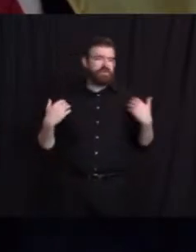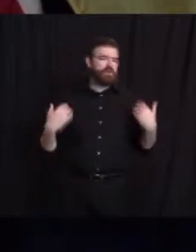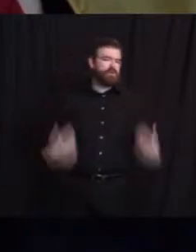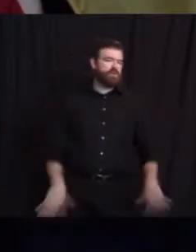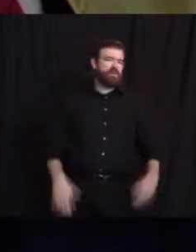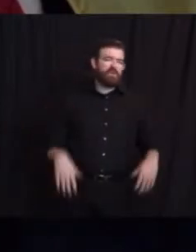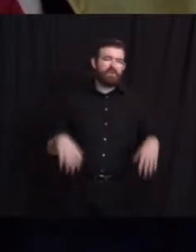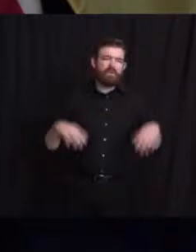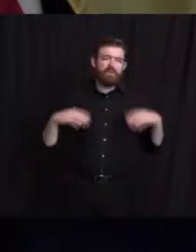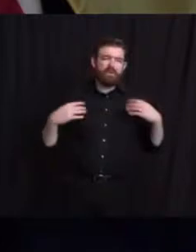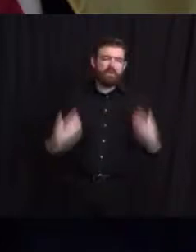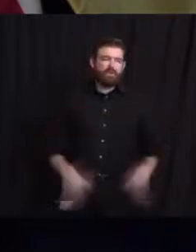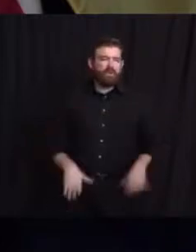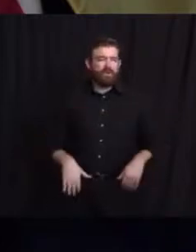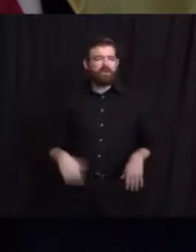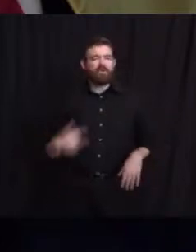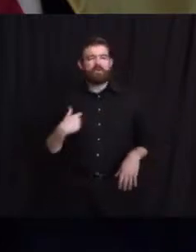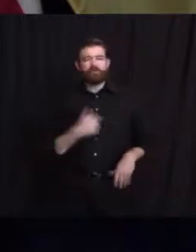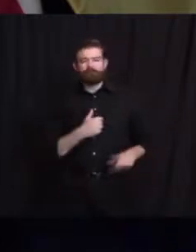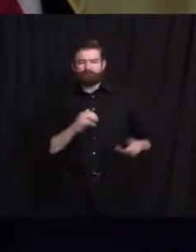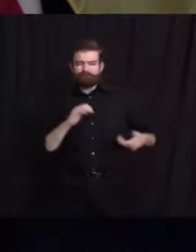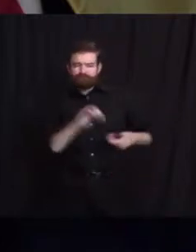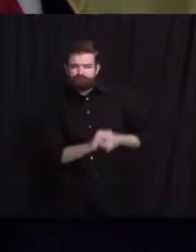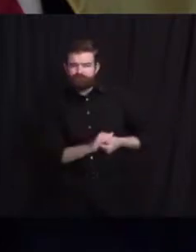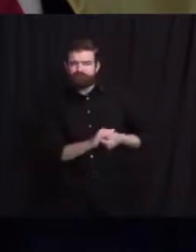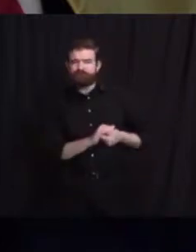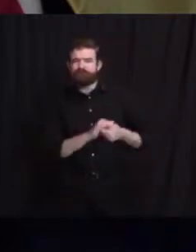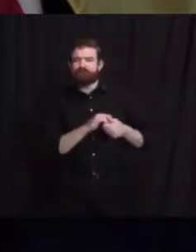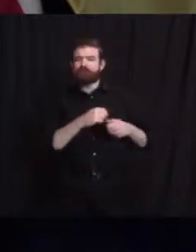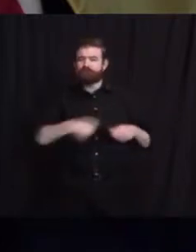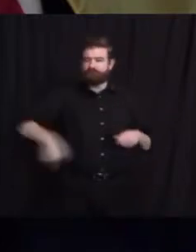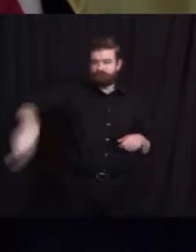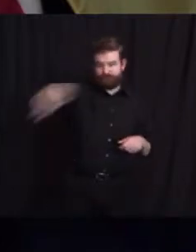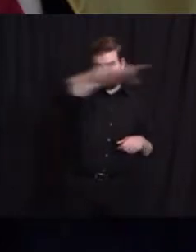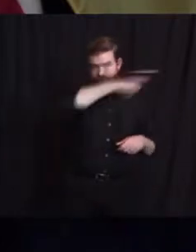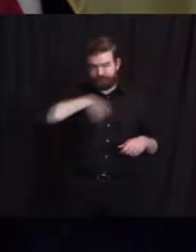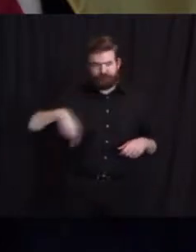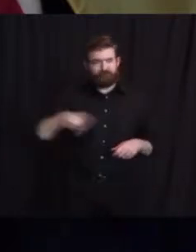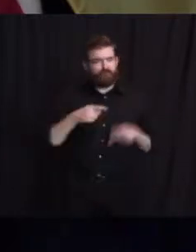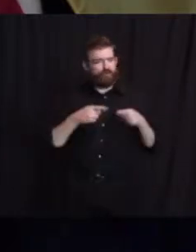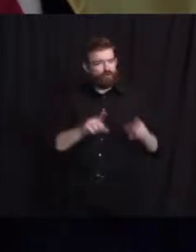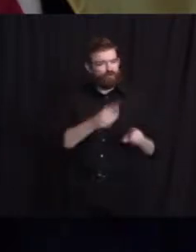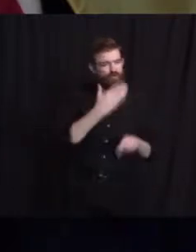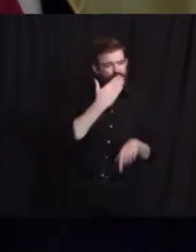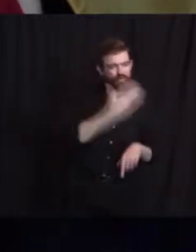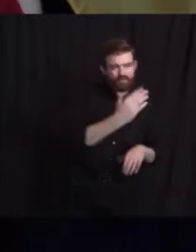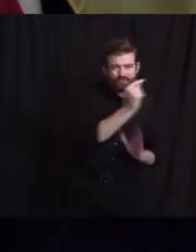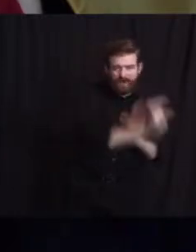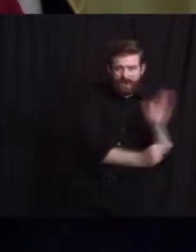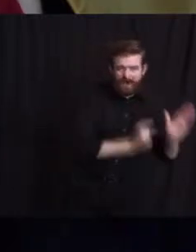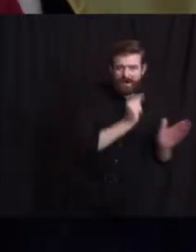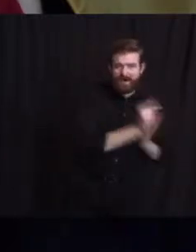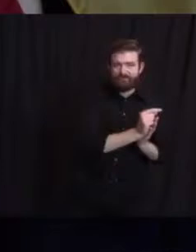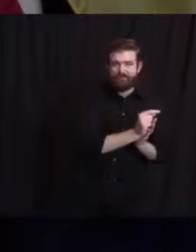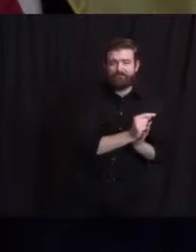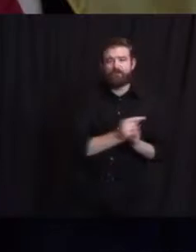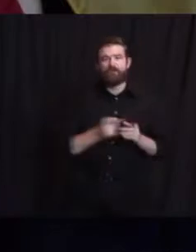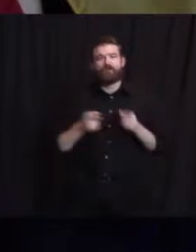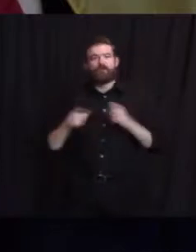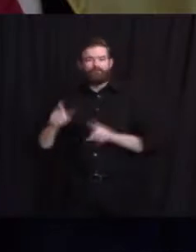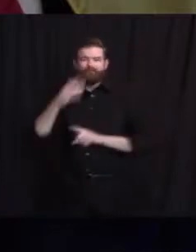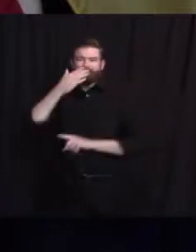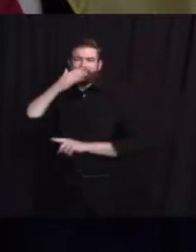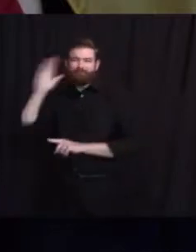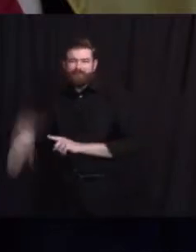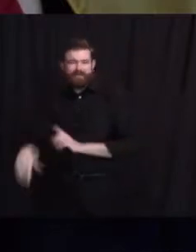against an incident that draws on that reservoir of trust and that well that the governor was talking about, that we can